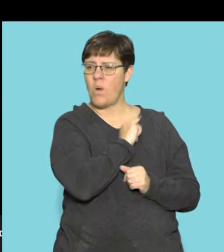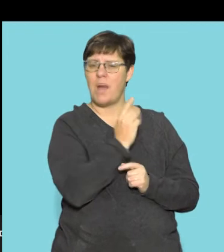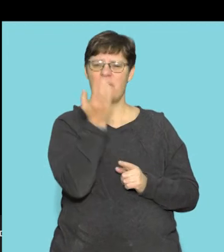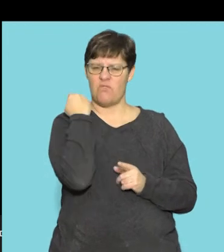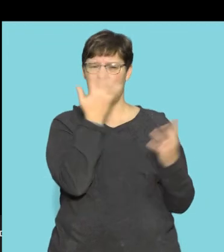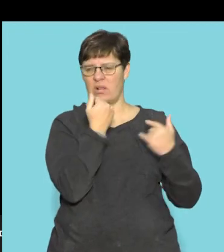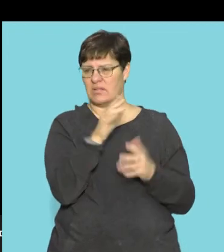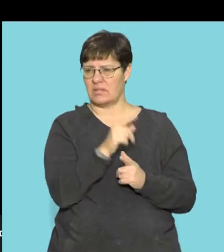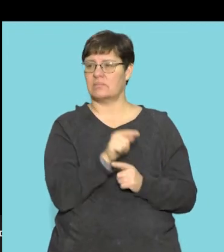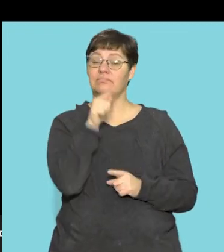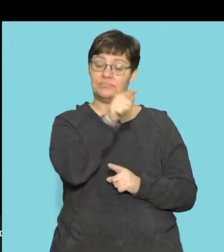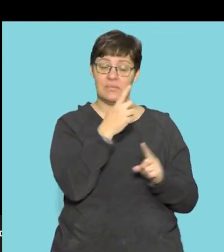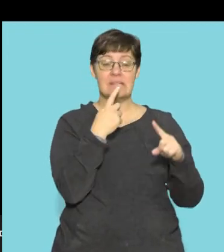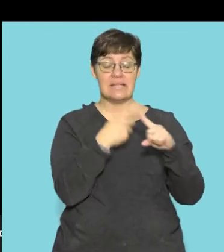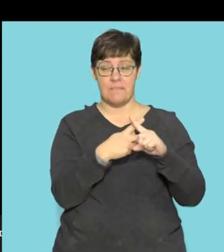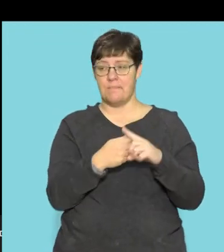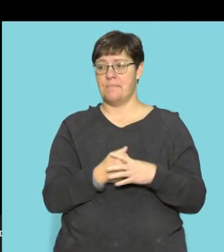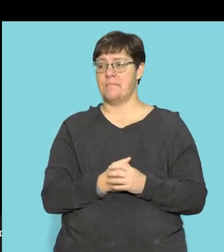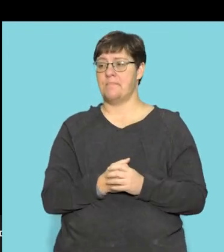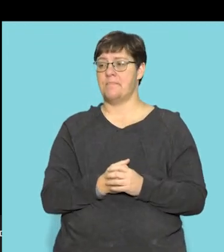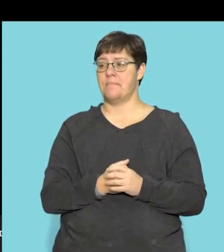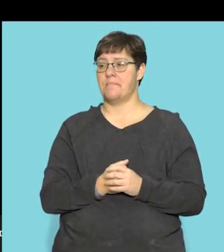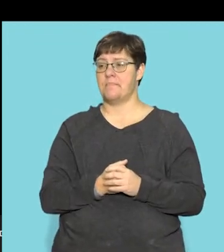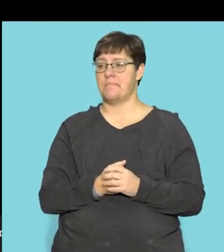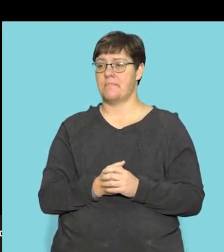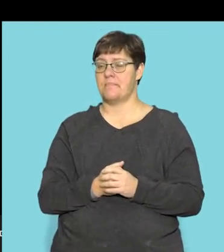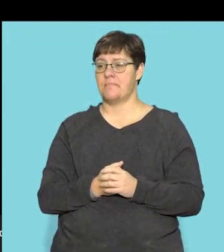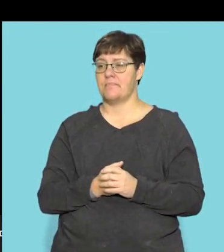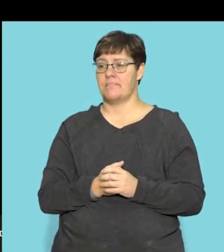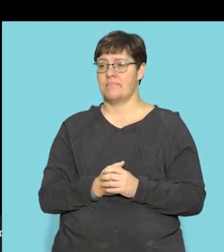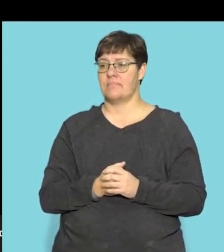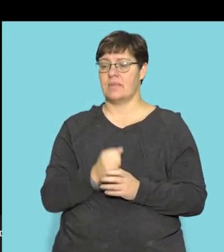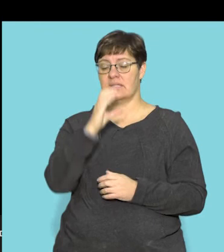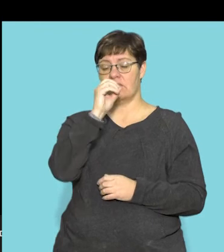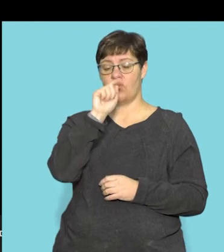thing we calculated. I'm going to multiply this by